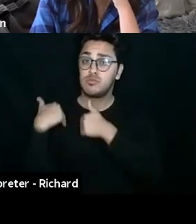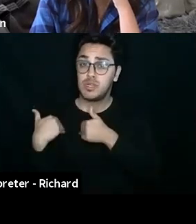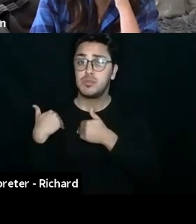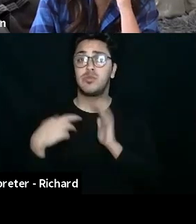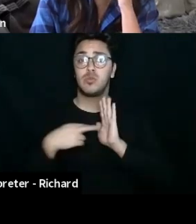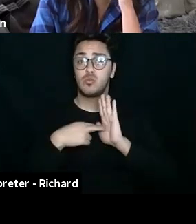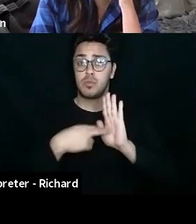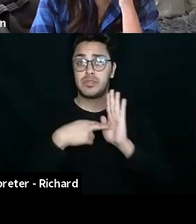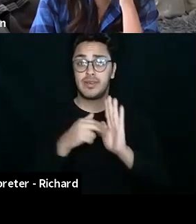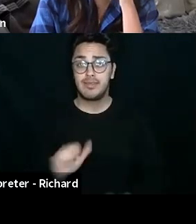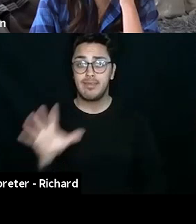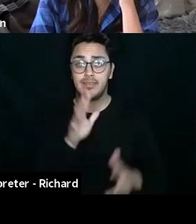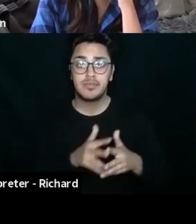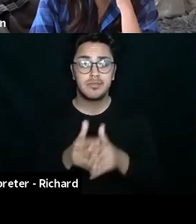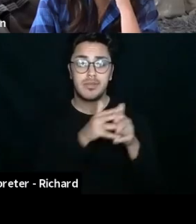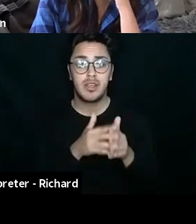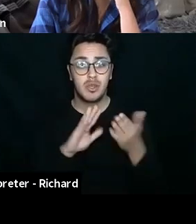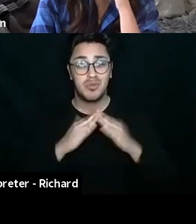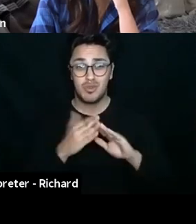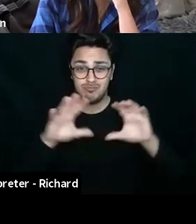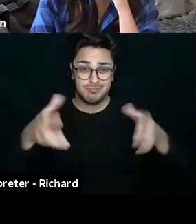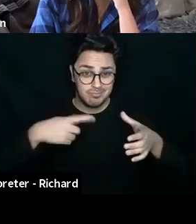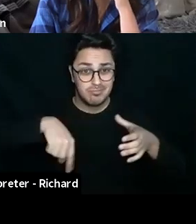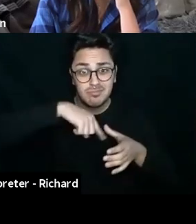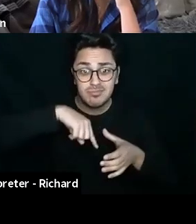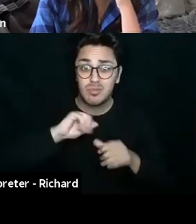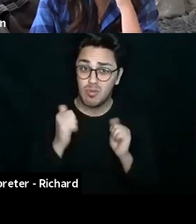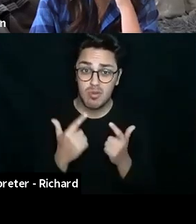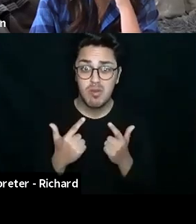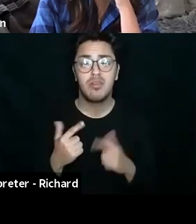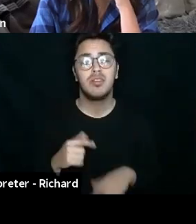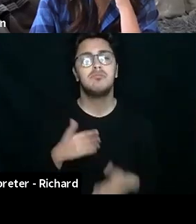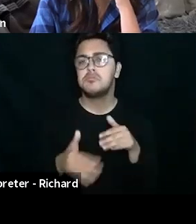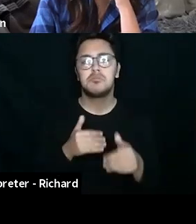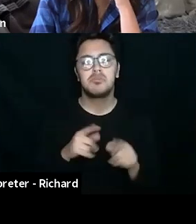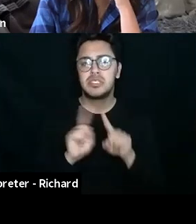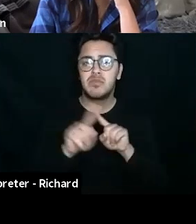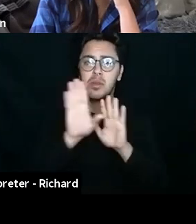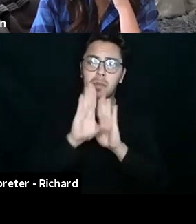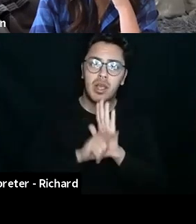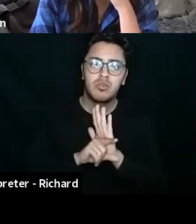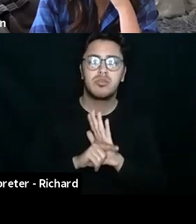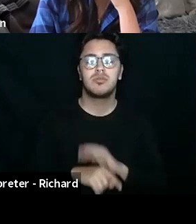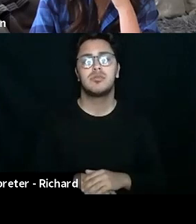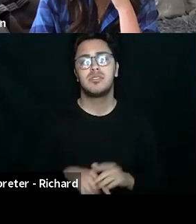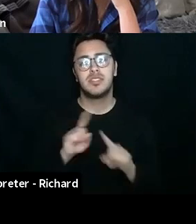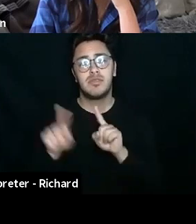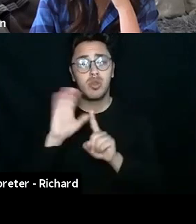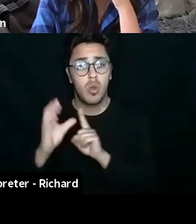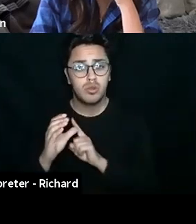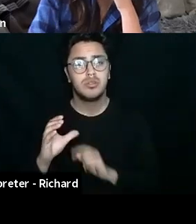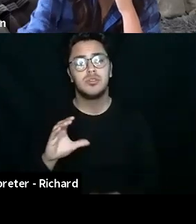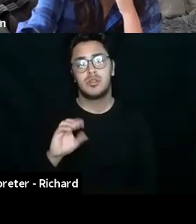representing the Asian American community as a whole. You know, even though we are all from different heritages and backgrounds and cultures.